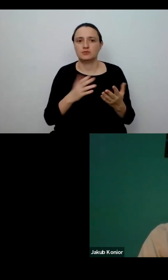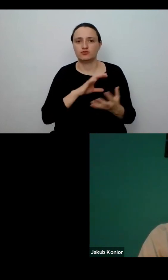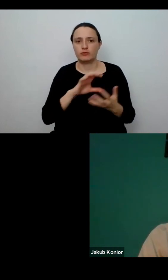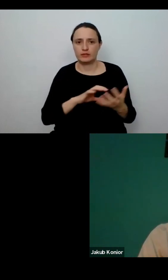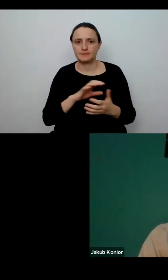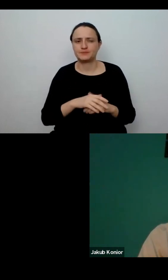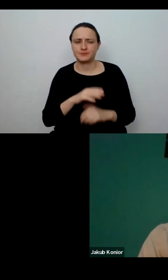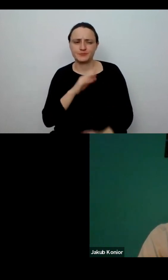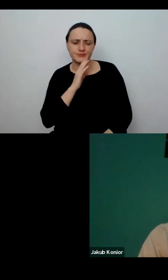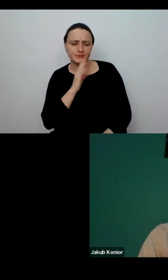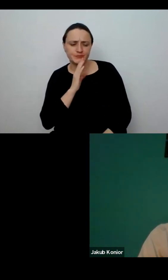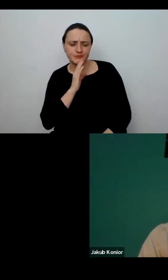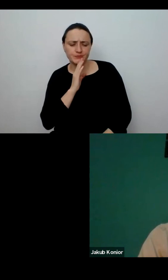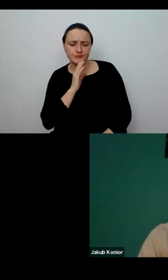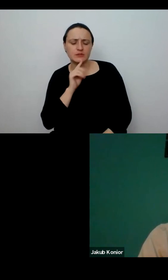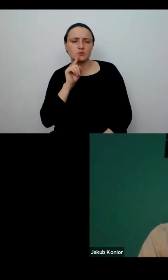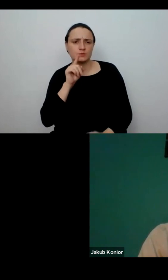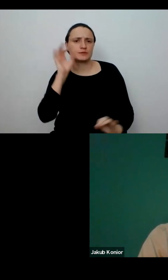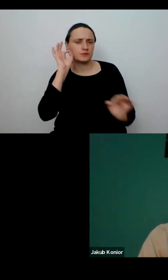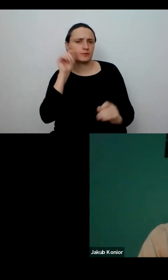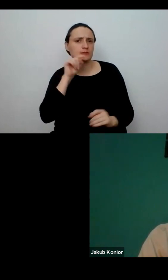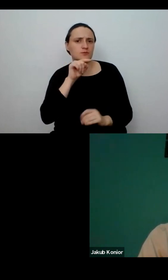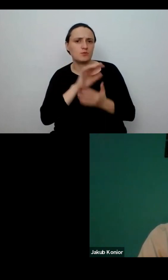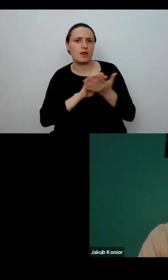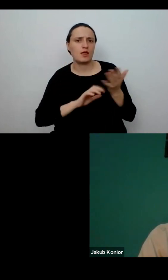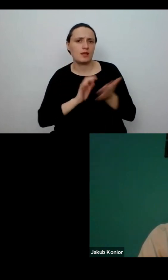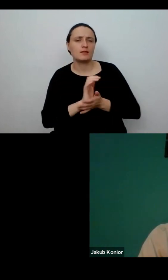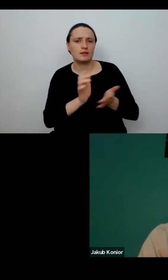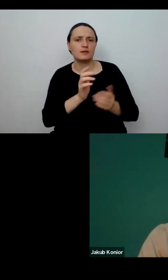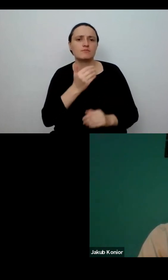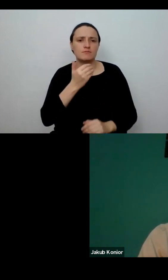height affects how the altitude affects